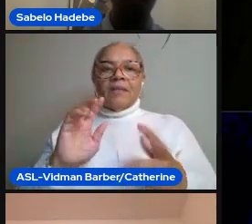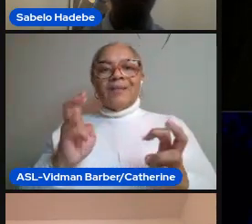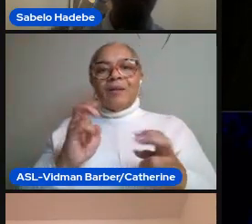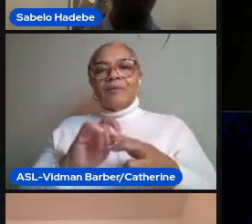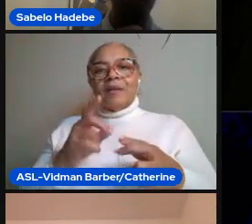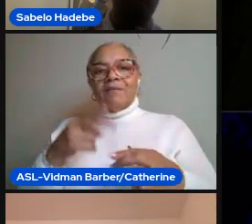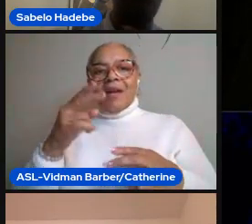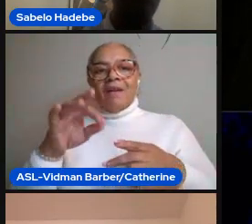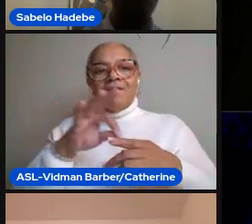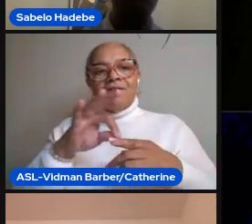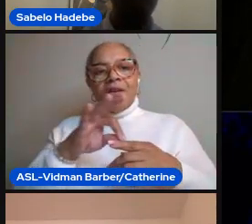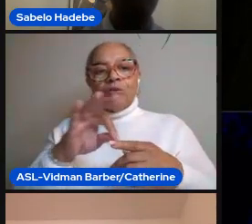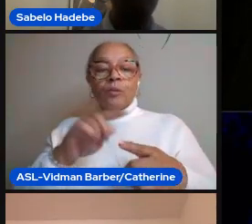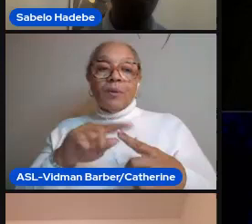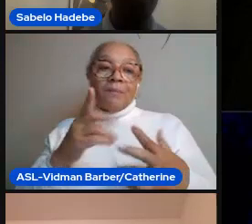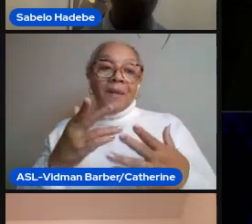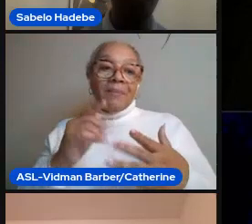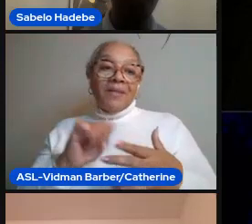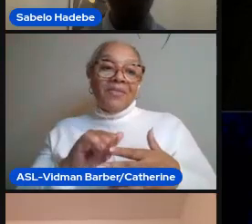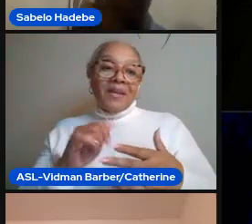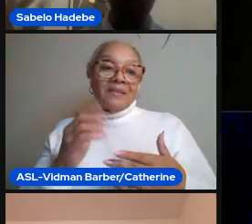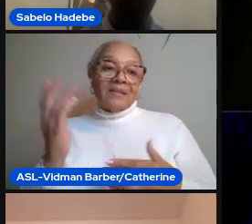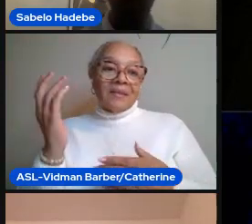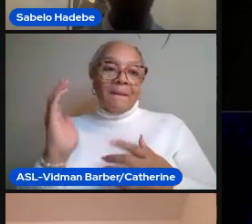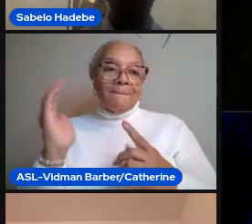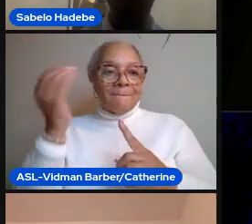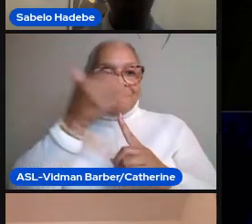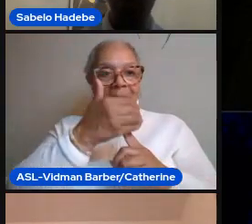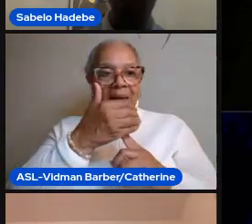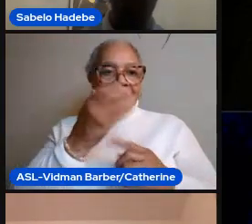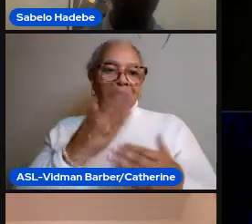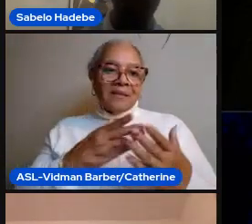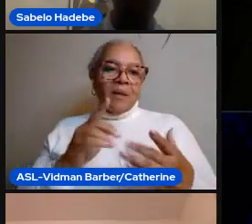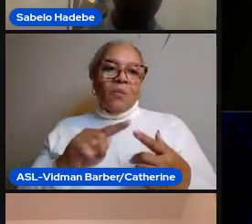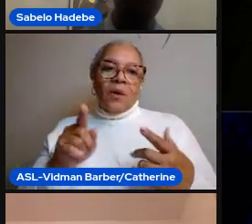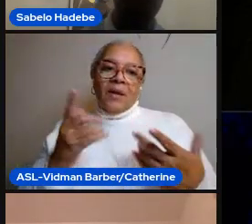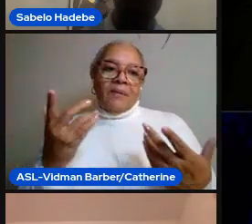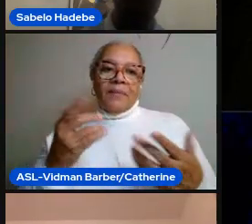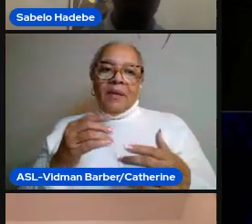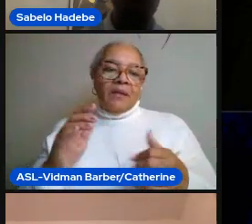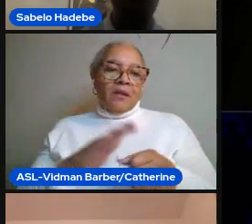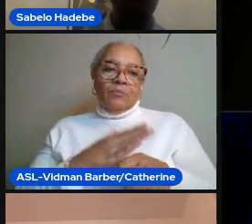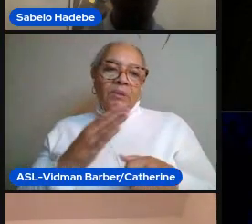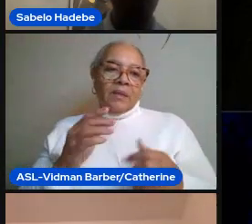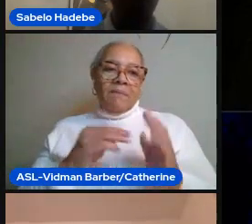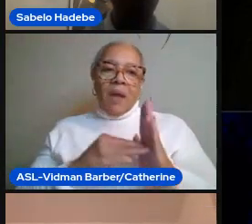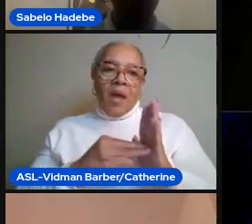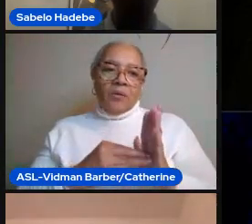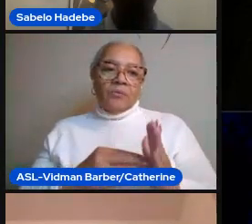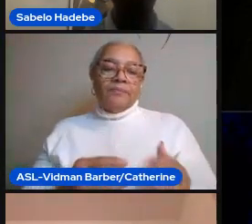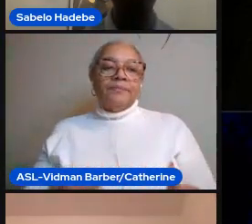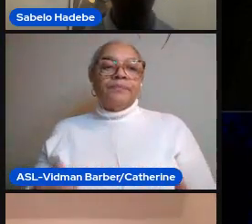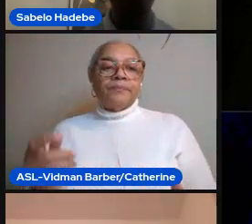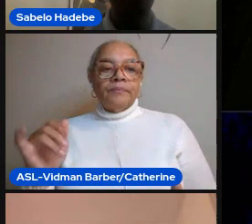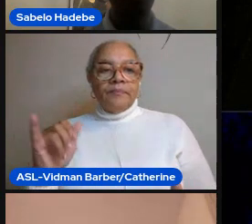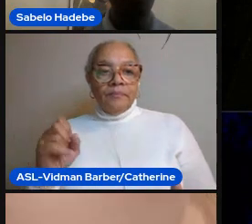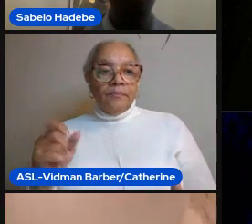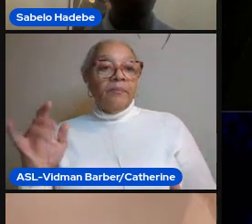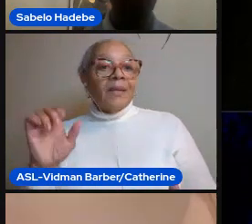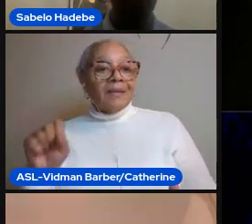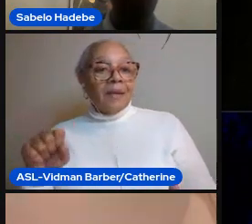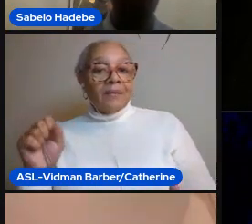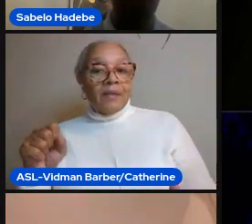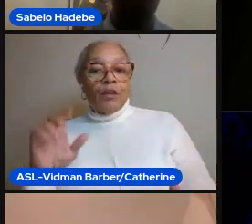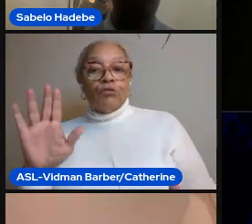that gets masked in some ways in a complete model. Yeah. Great. We